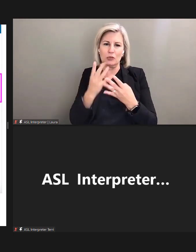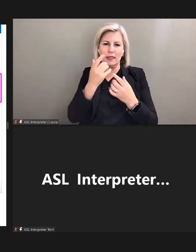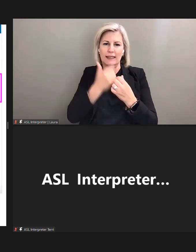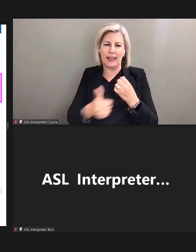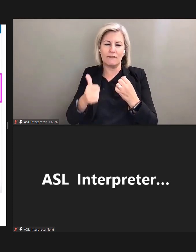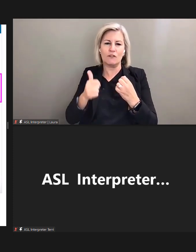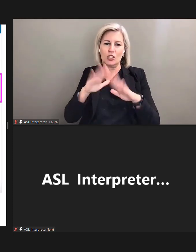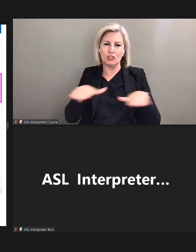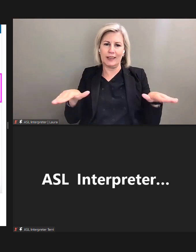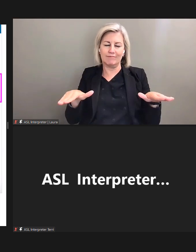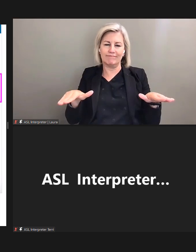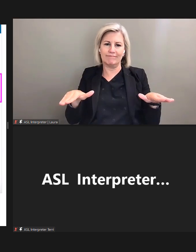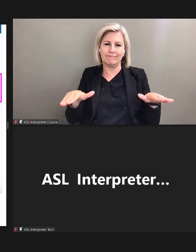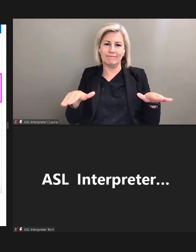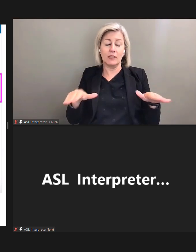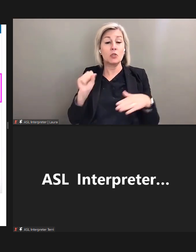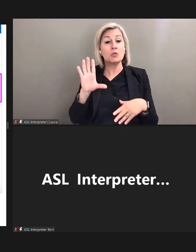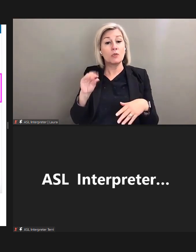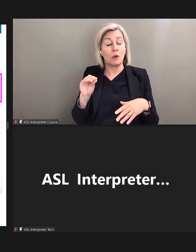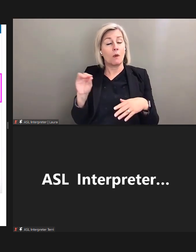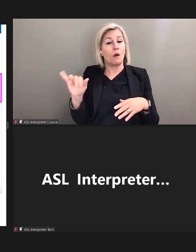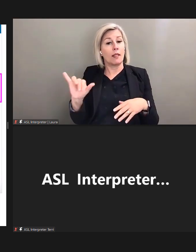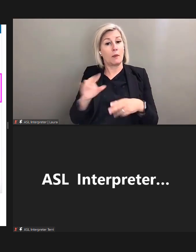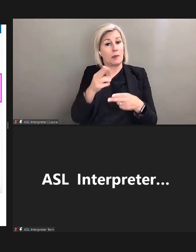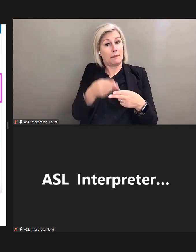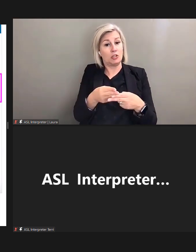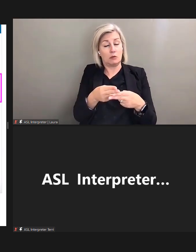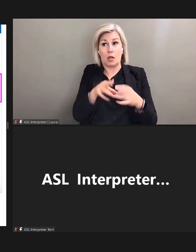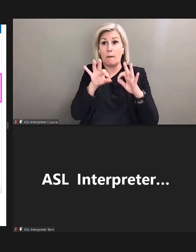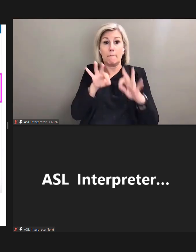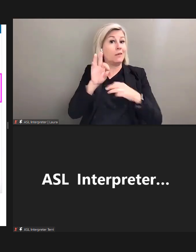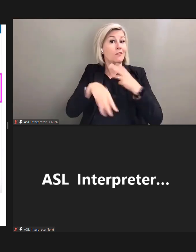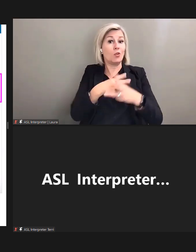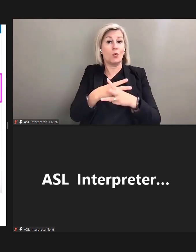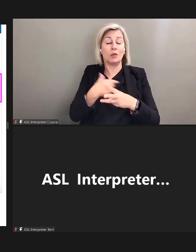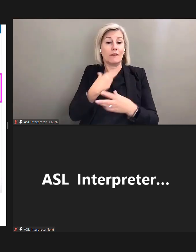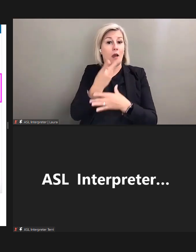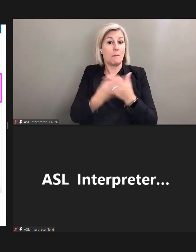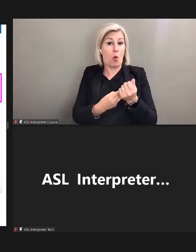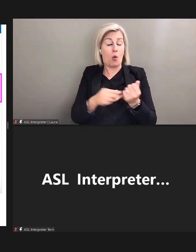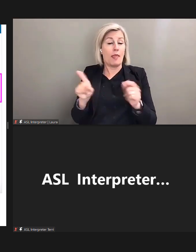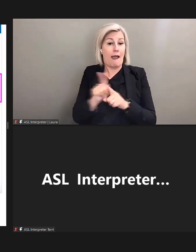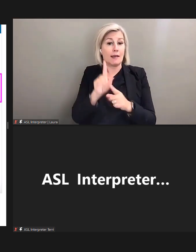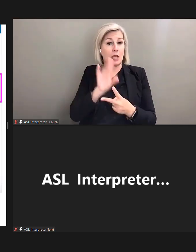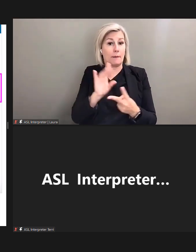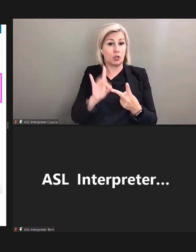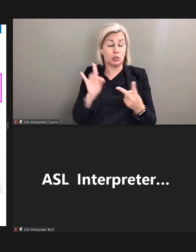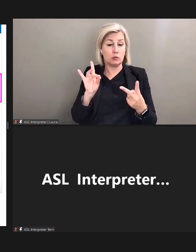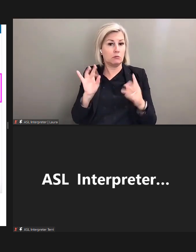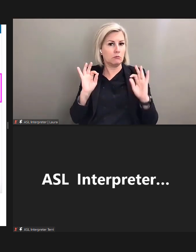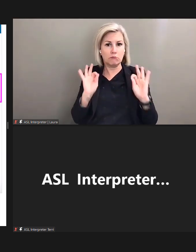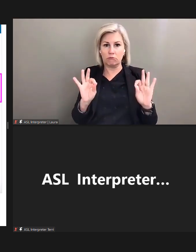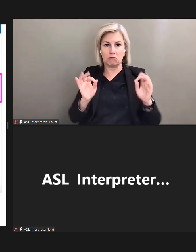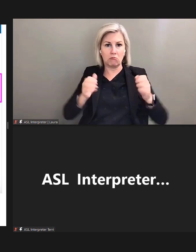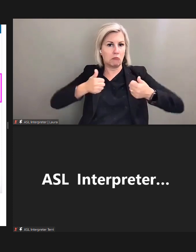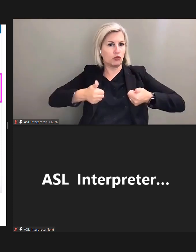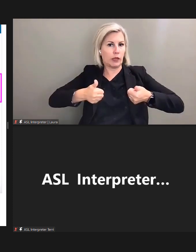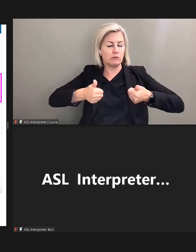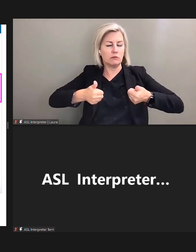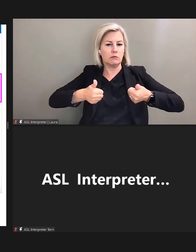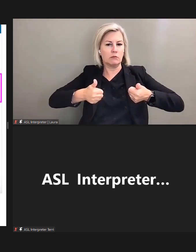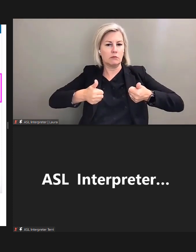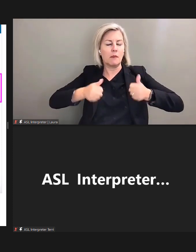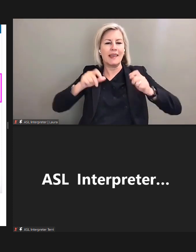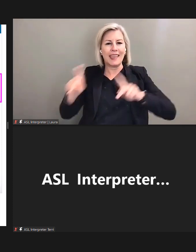every child. And so as we mentioned, ideally, if you have both as options, wonderful. But in